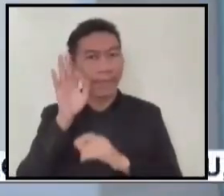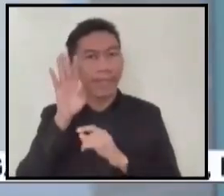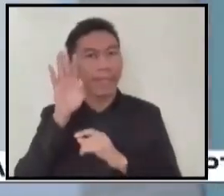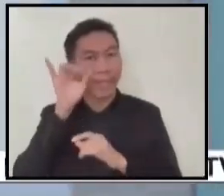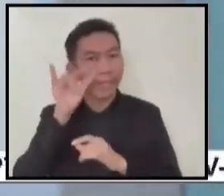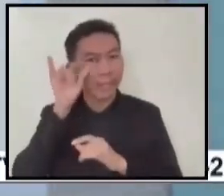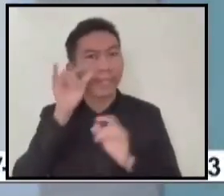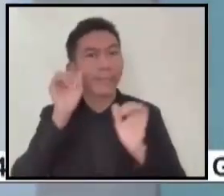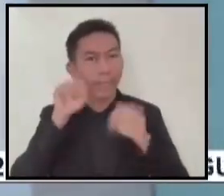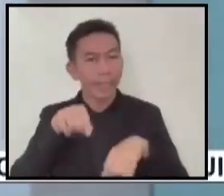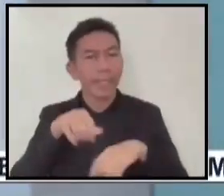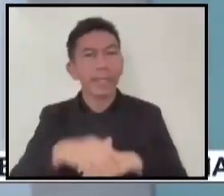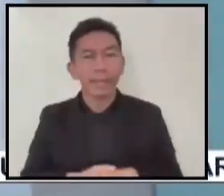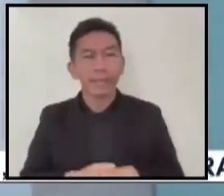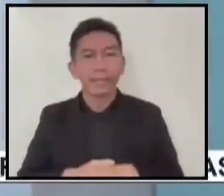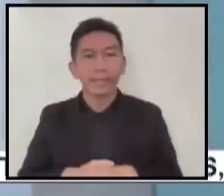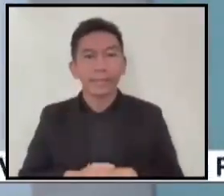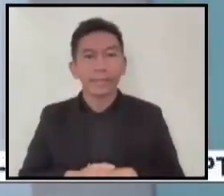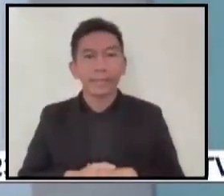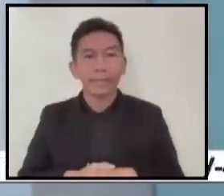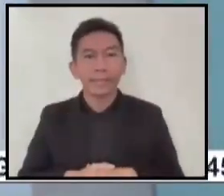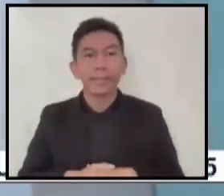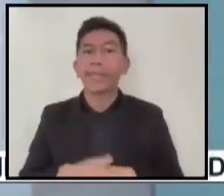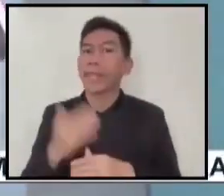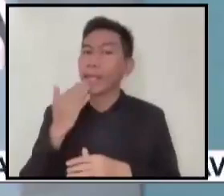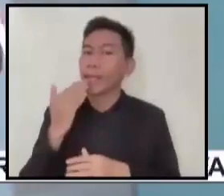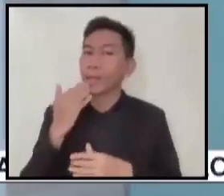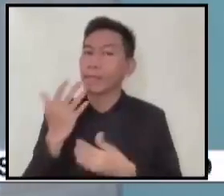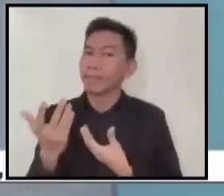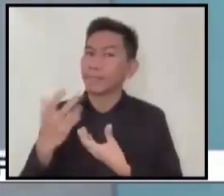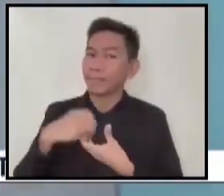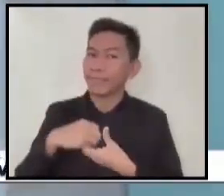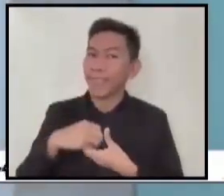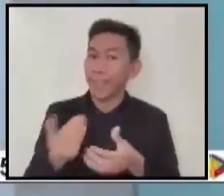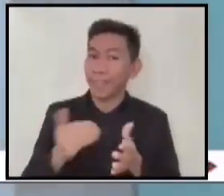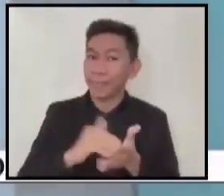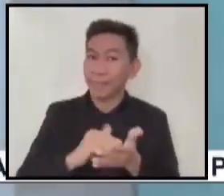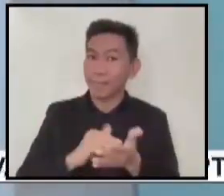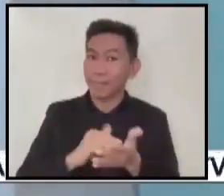amin. And well, abangan natin ang isa pang kanta para sa amin in a bit.